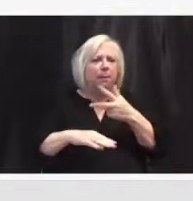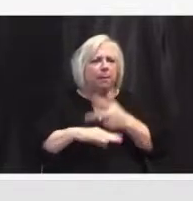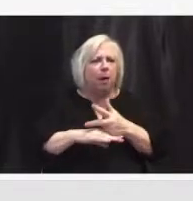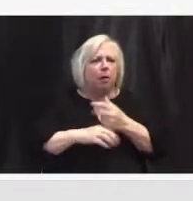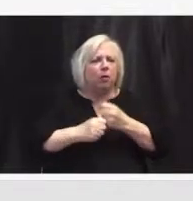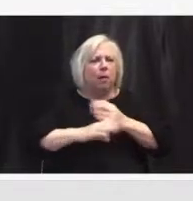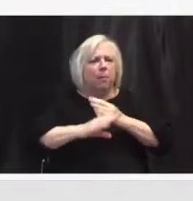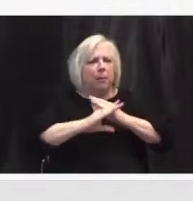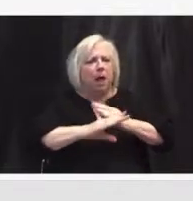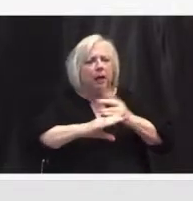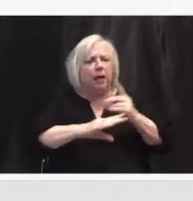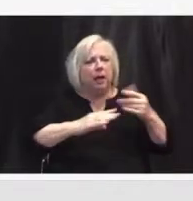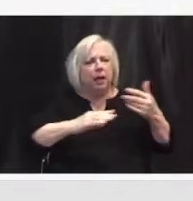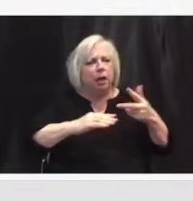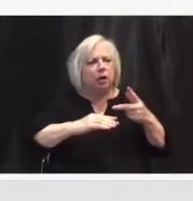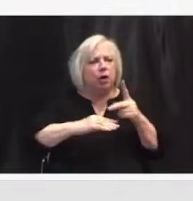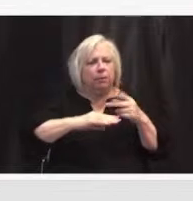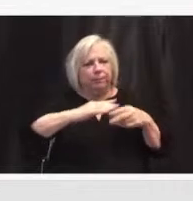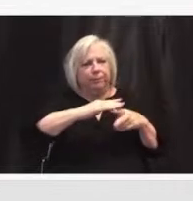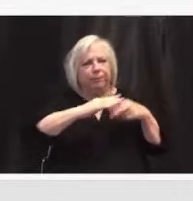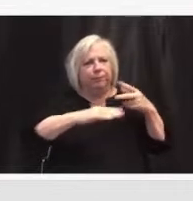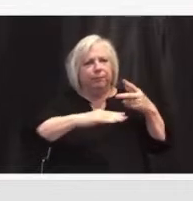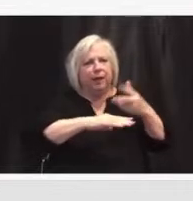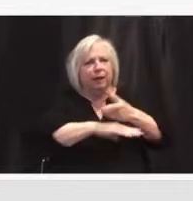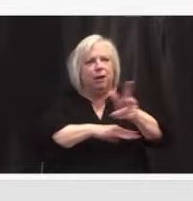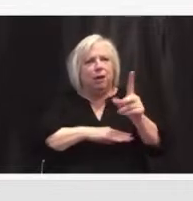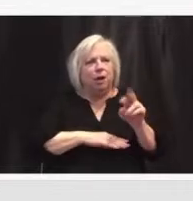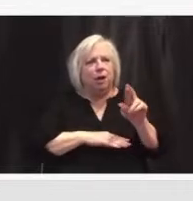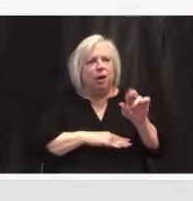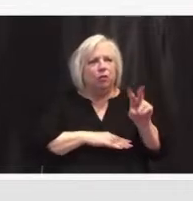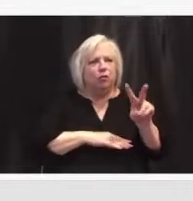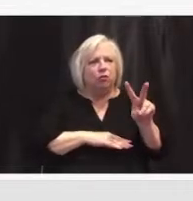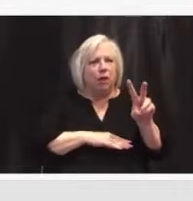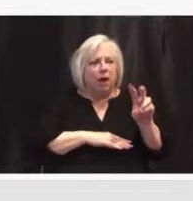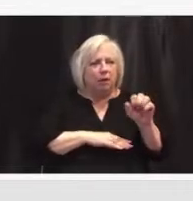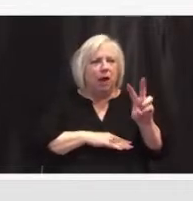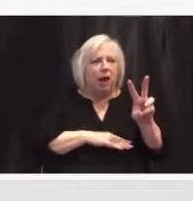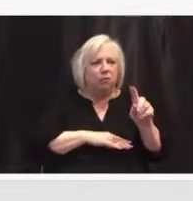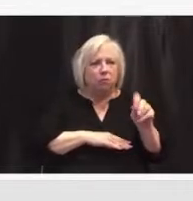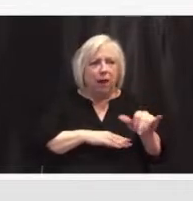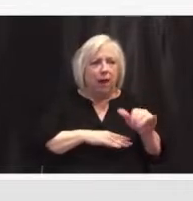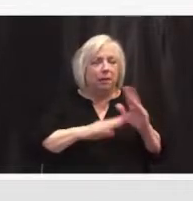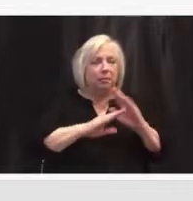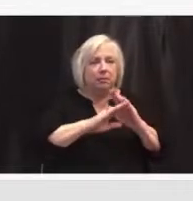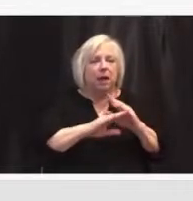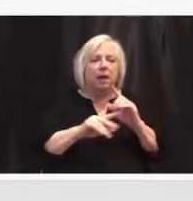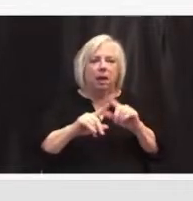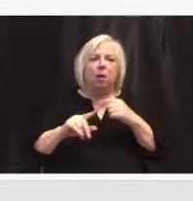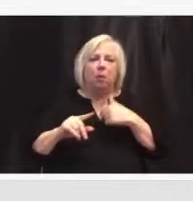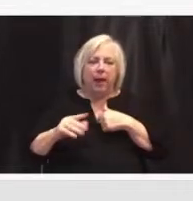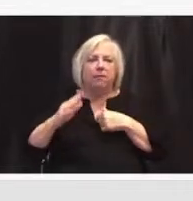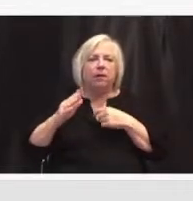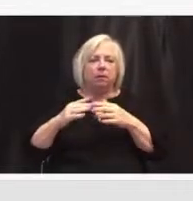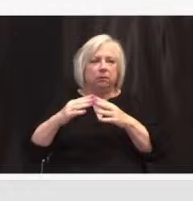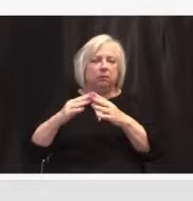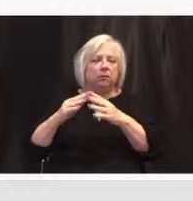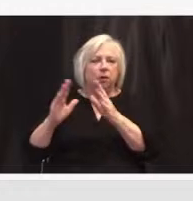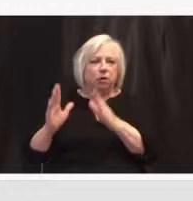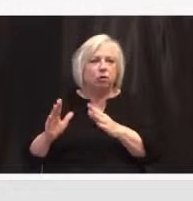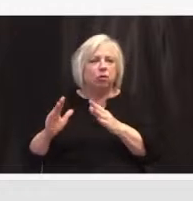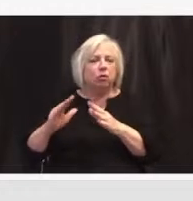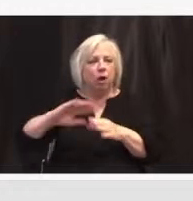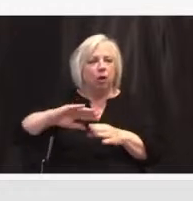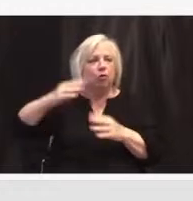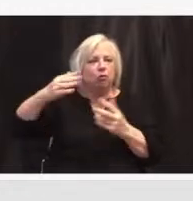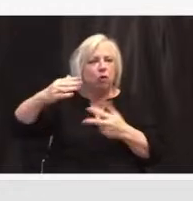a driveway or anything in the alley. There is a garage there that we have lawn equipment and